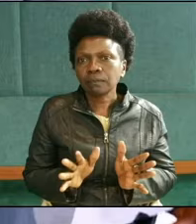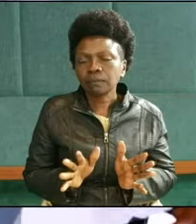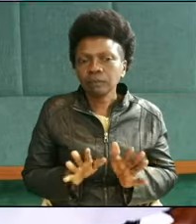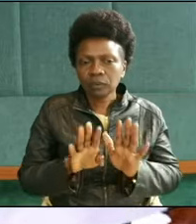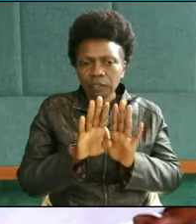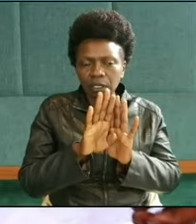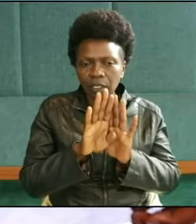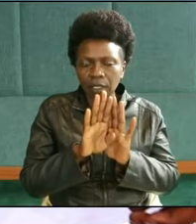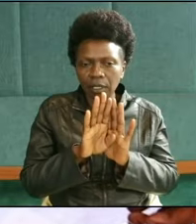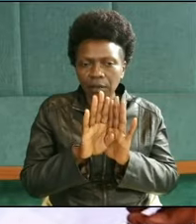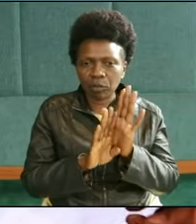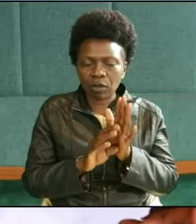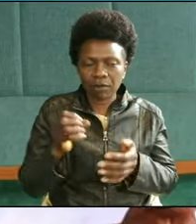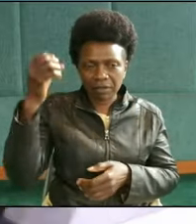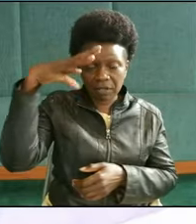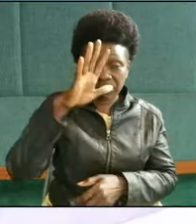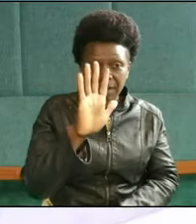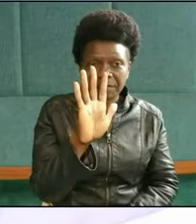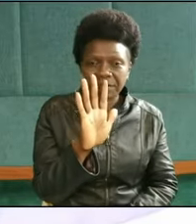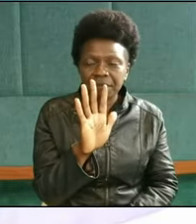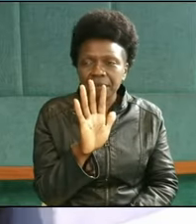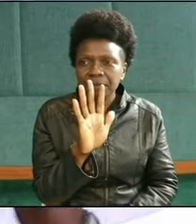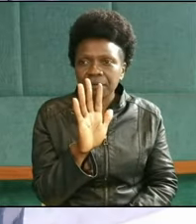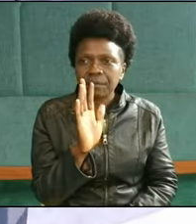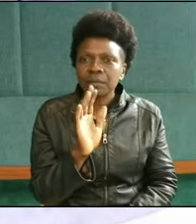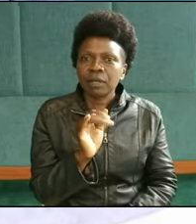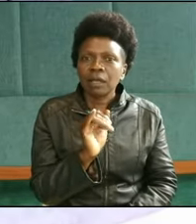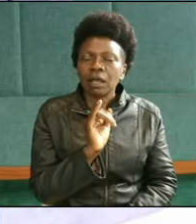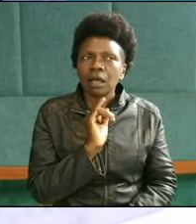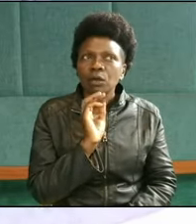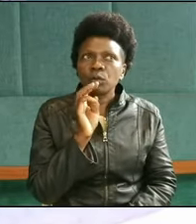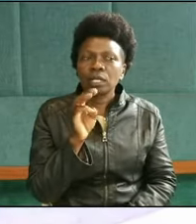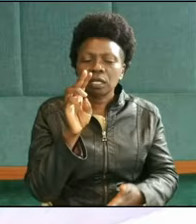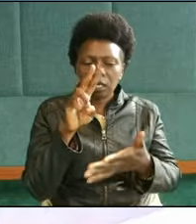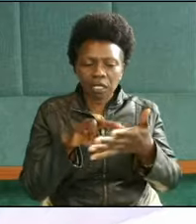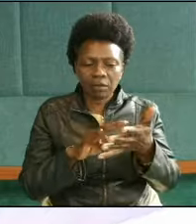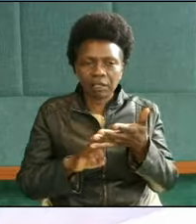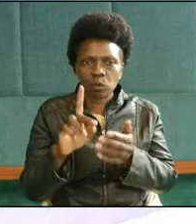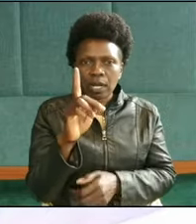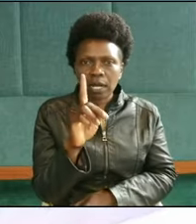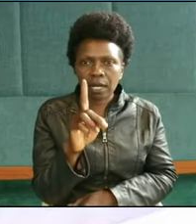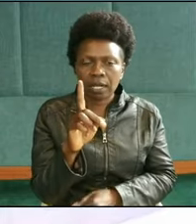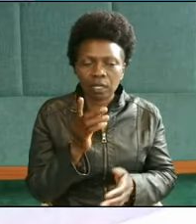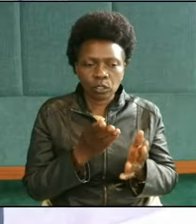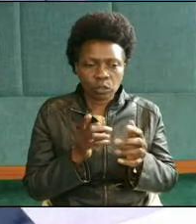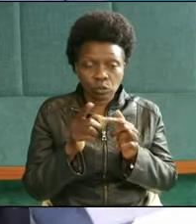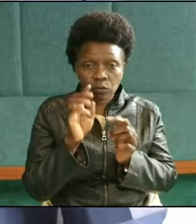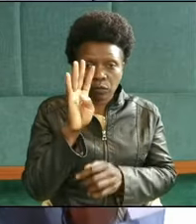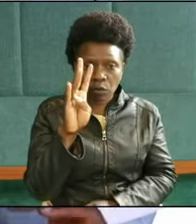The book of Revelation 5, I will read verse 1 through